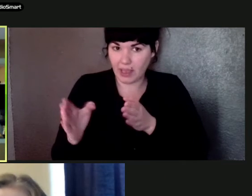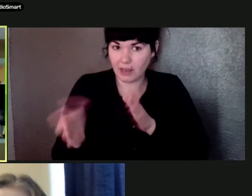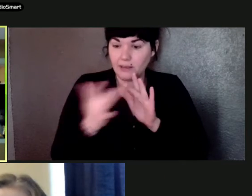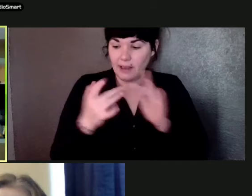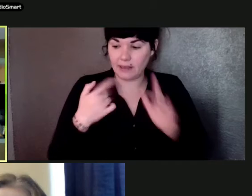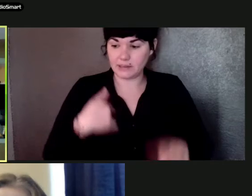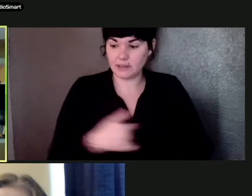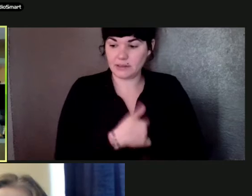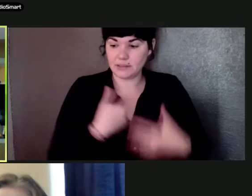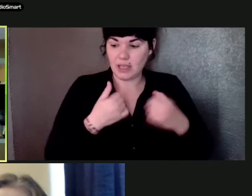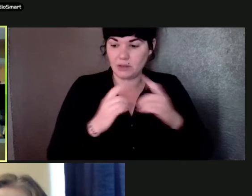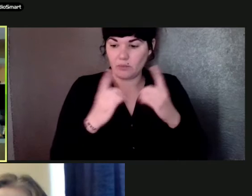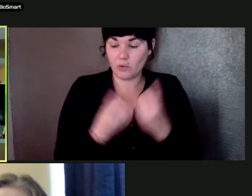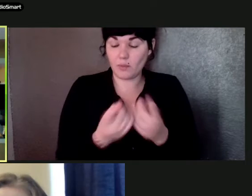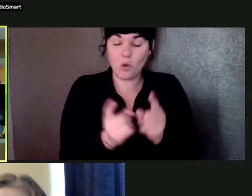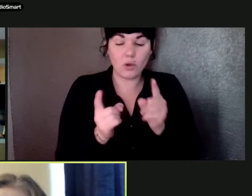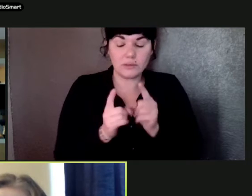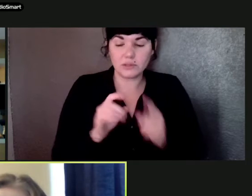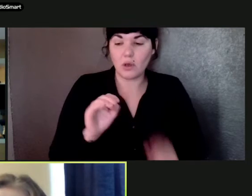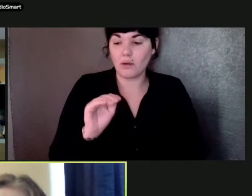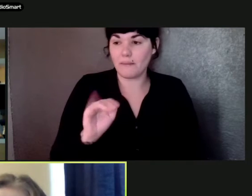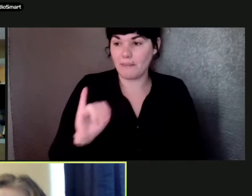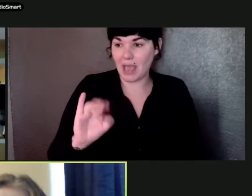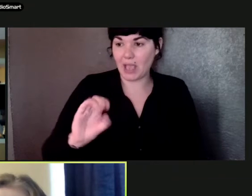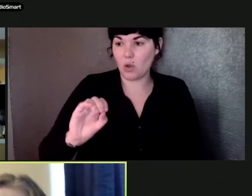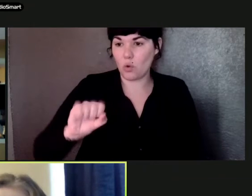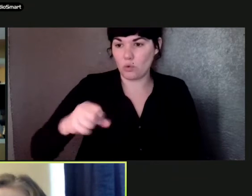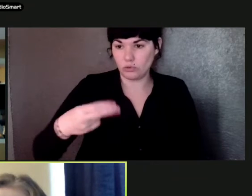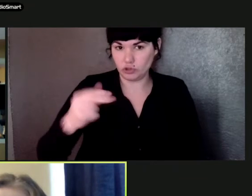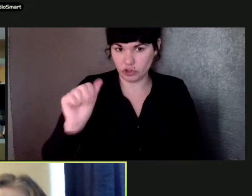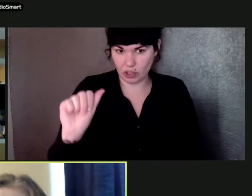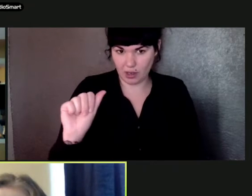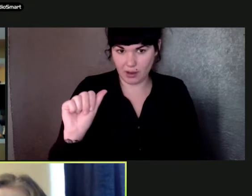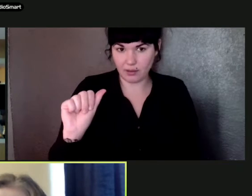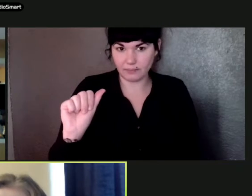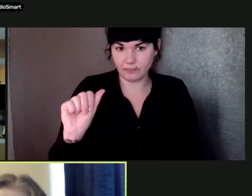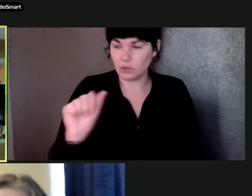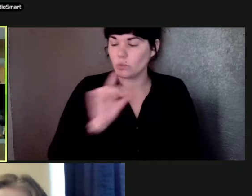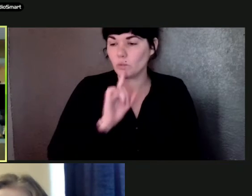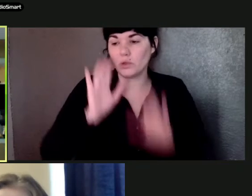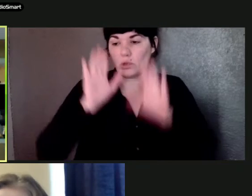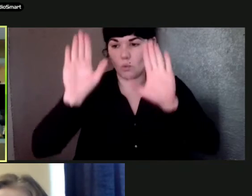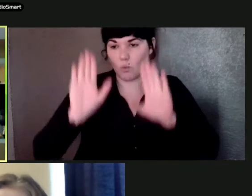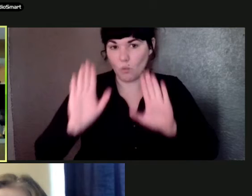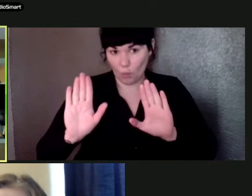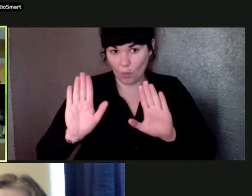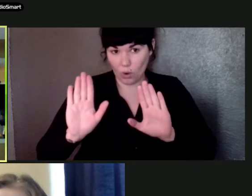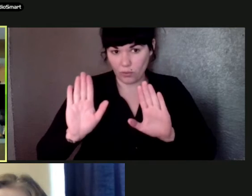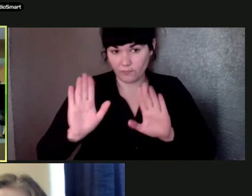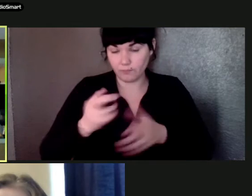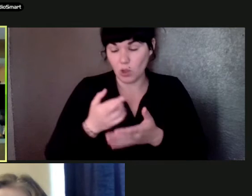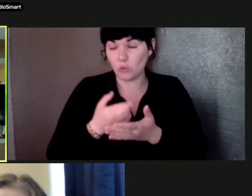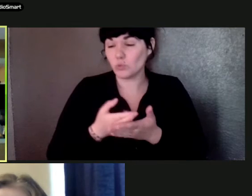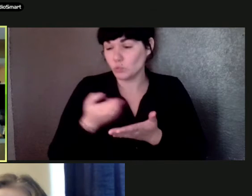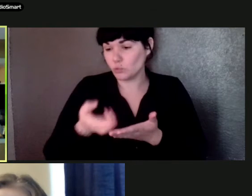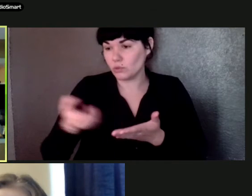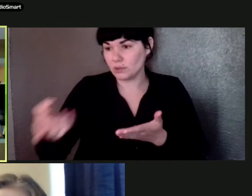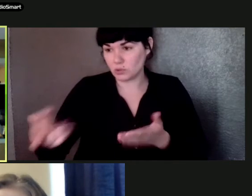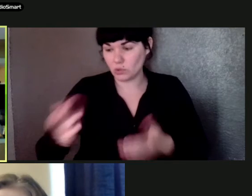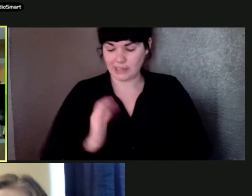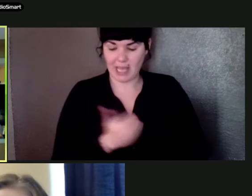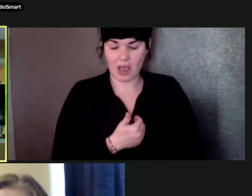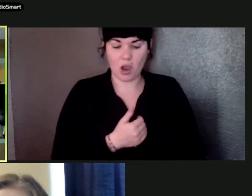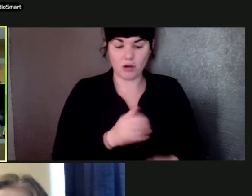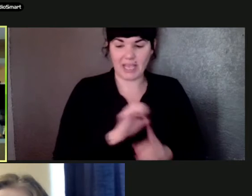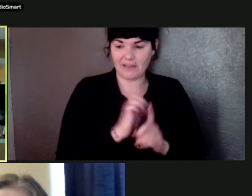wonderful resource. I know our environmental health team works really close with them and they do a fantastic job in communicating. So, they'll probably